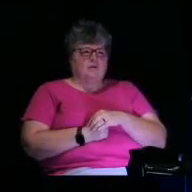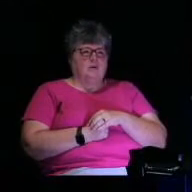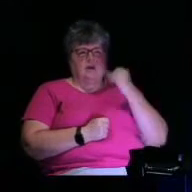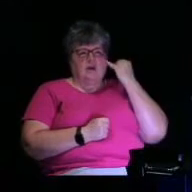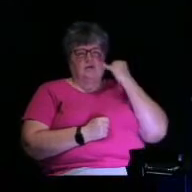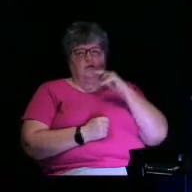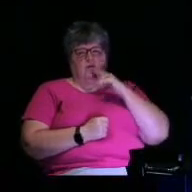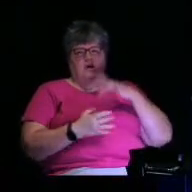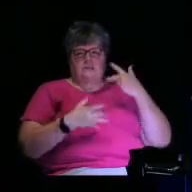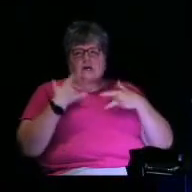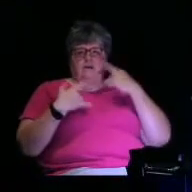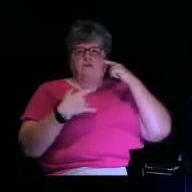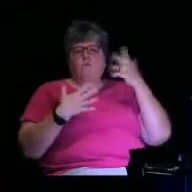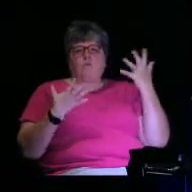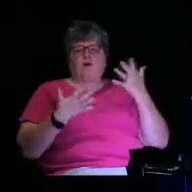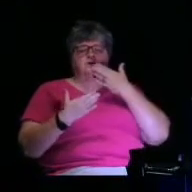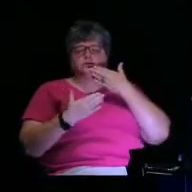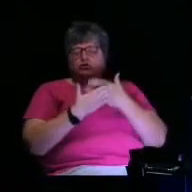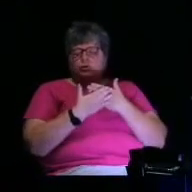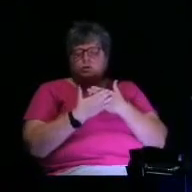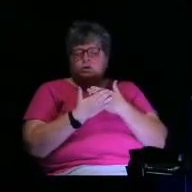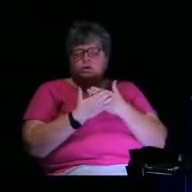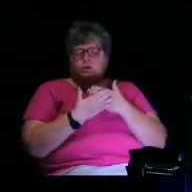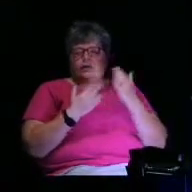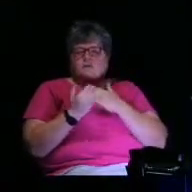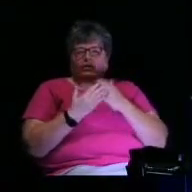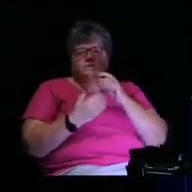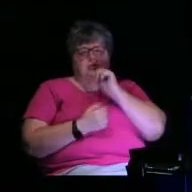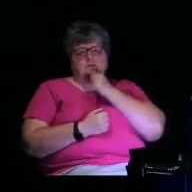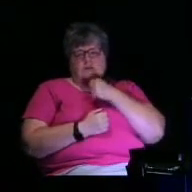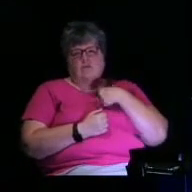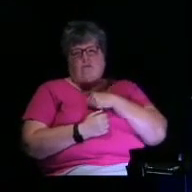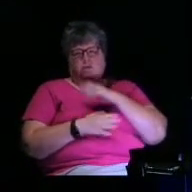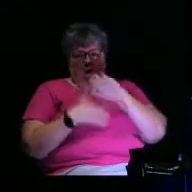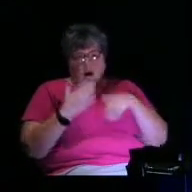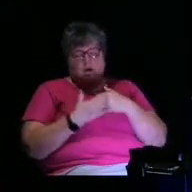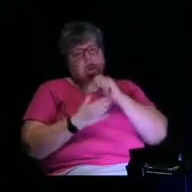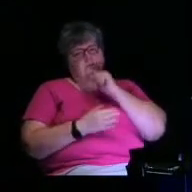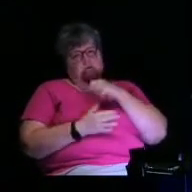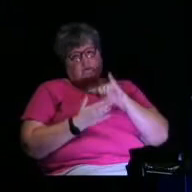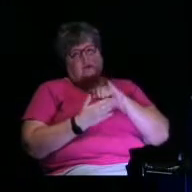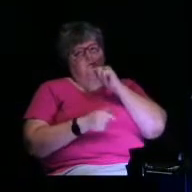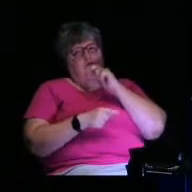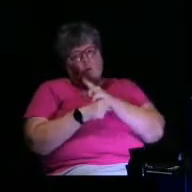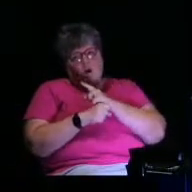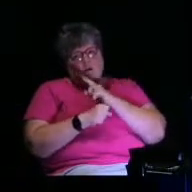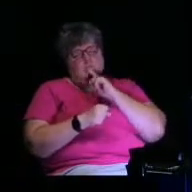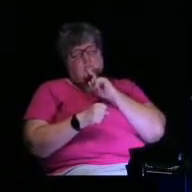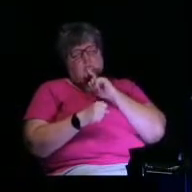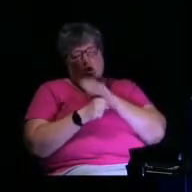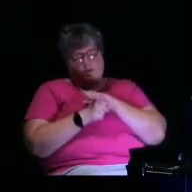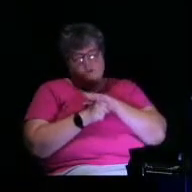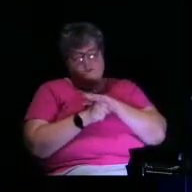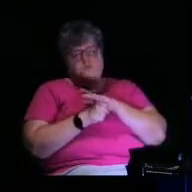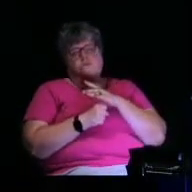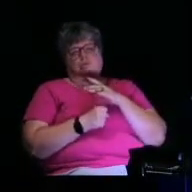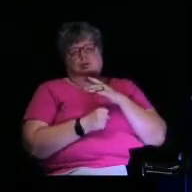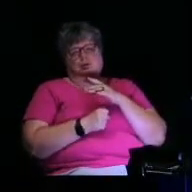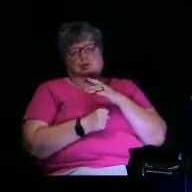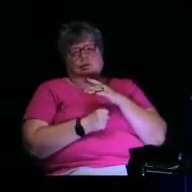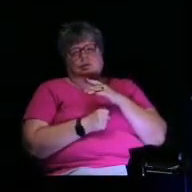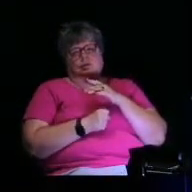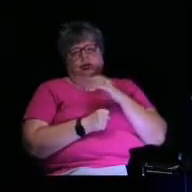you are zealous for what is good? But even if you should suffer, now we're all going to suffer. That's a promise. We're going to suffer, okay? But